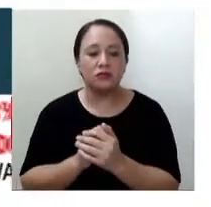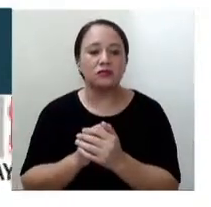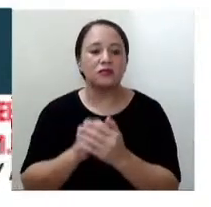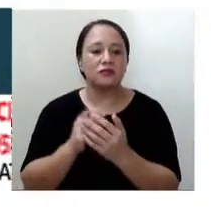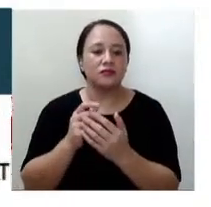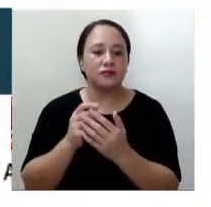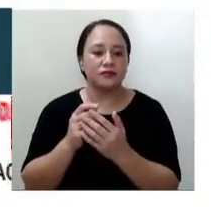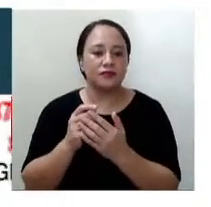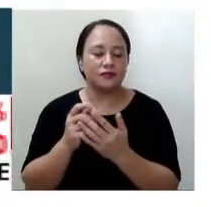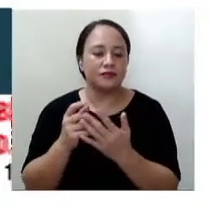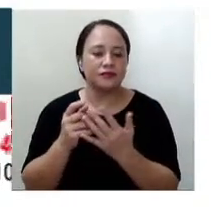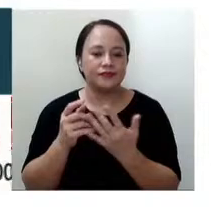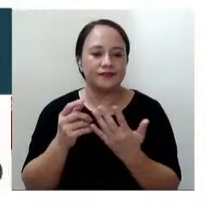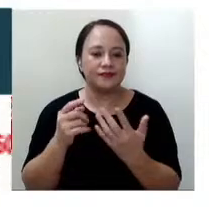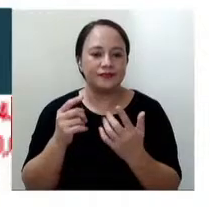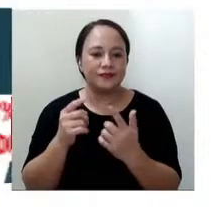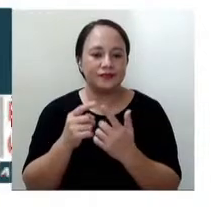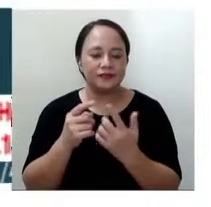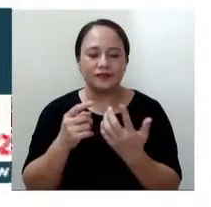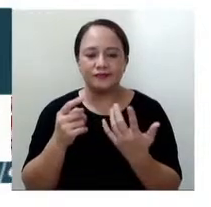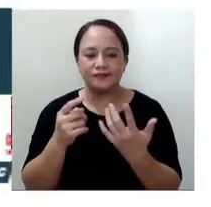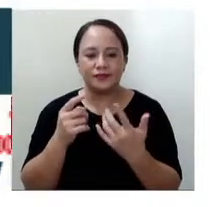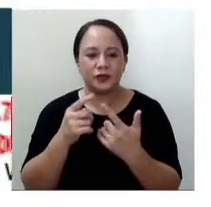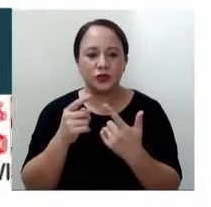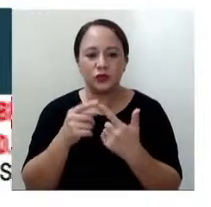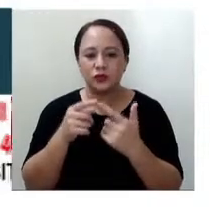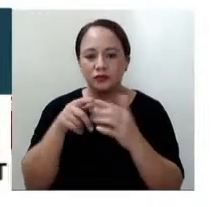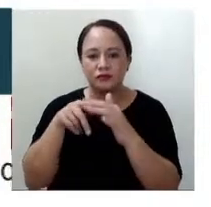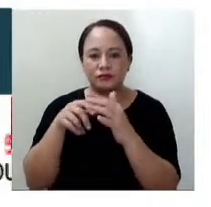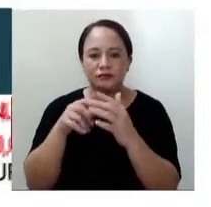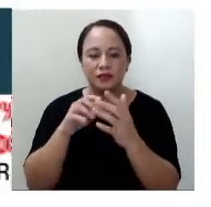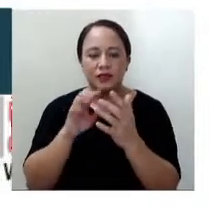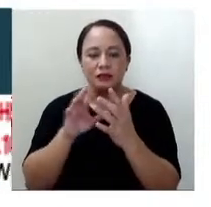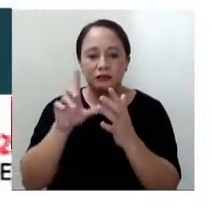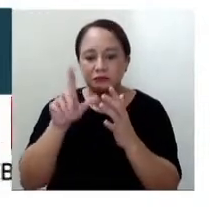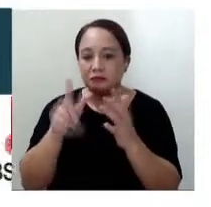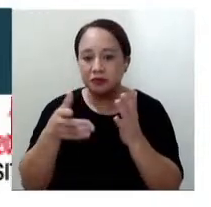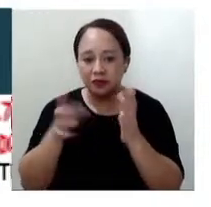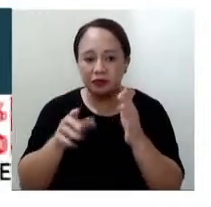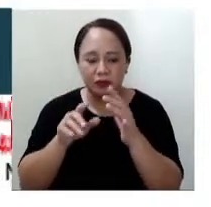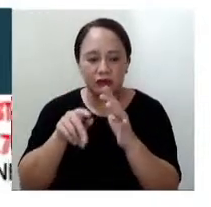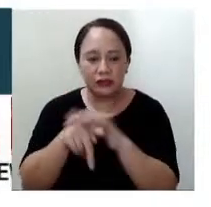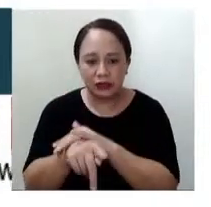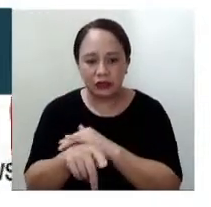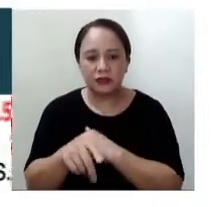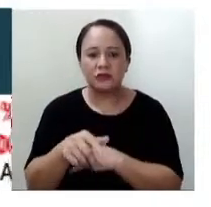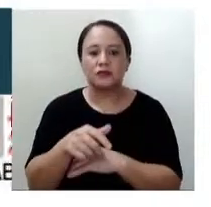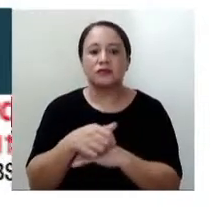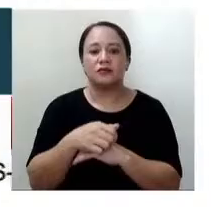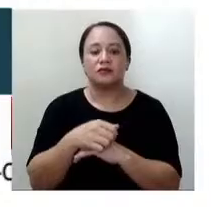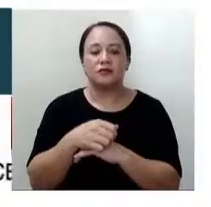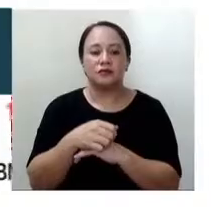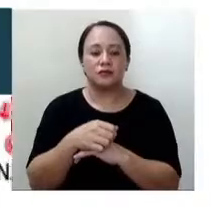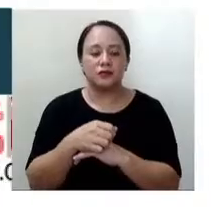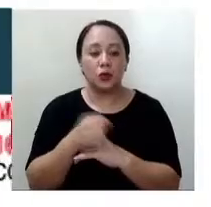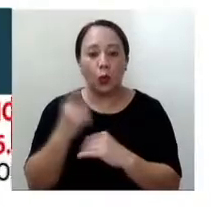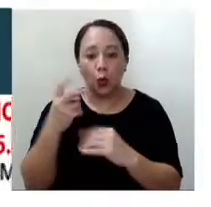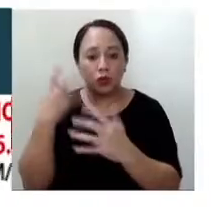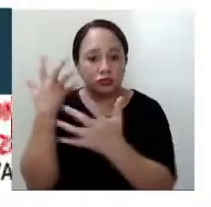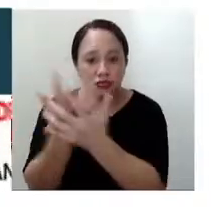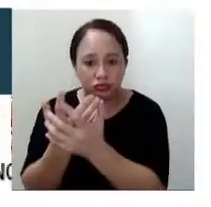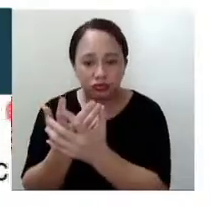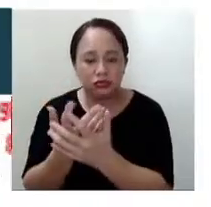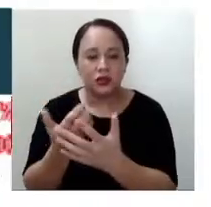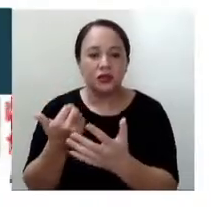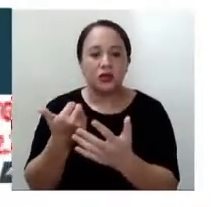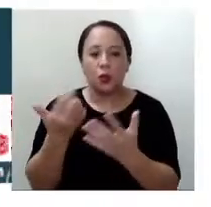you know, to basically be killed or in other cases be criminalized without any